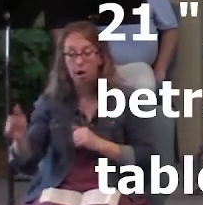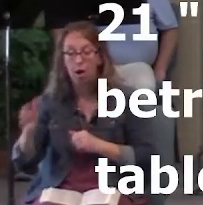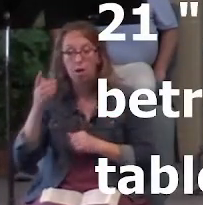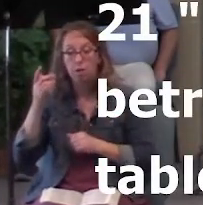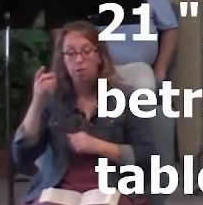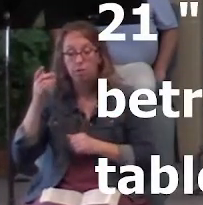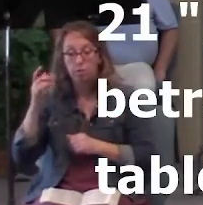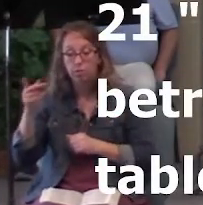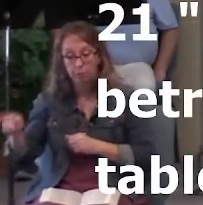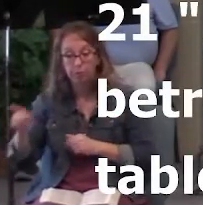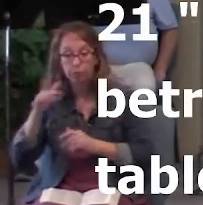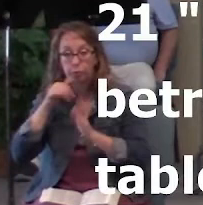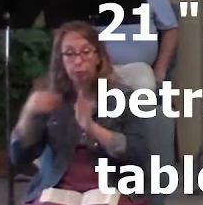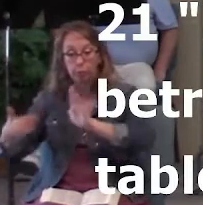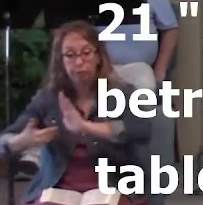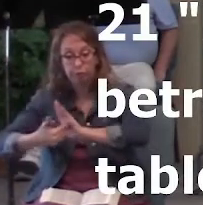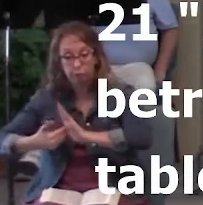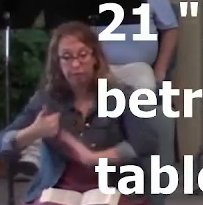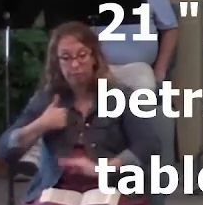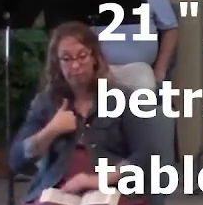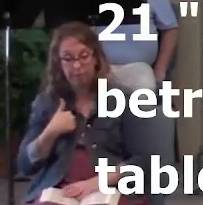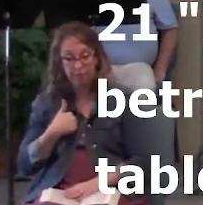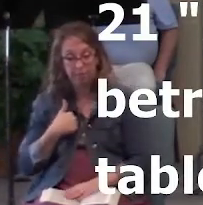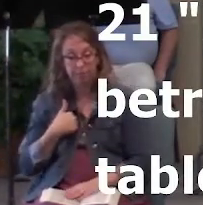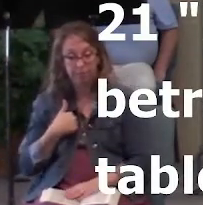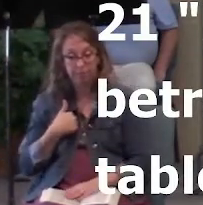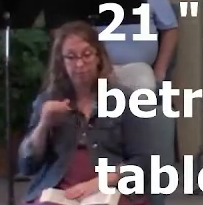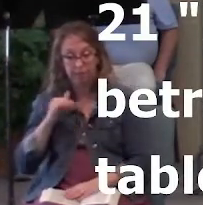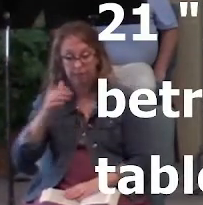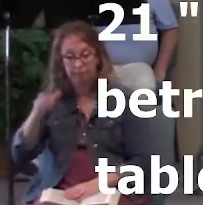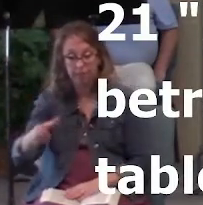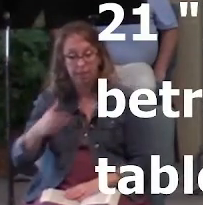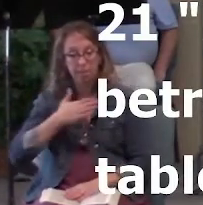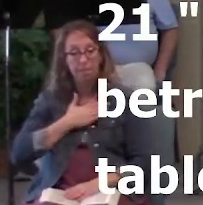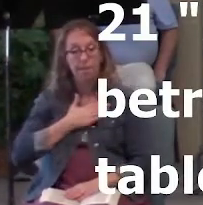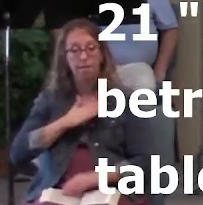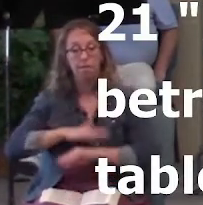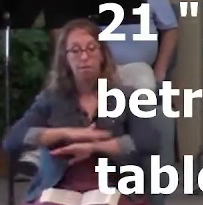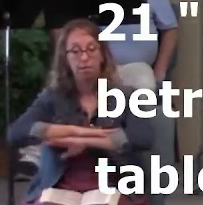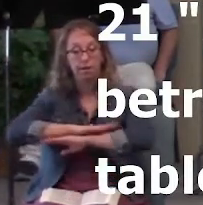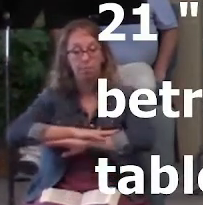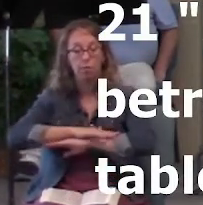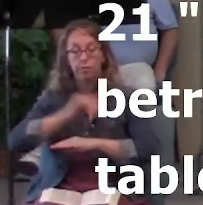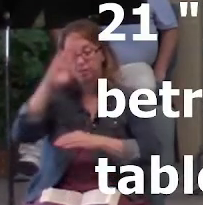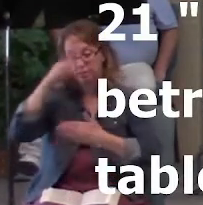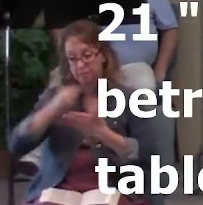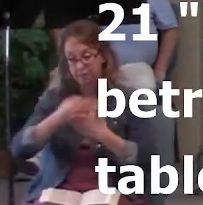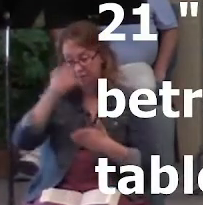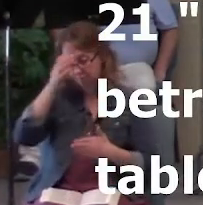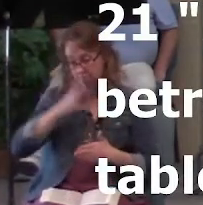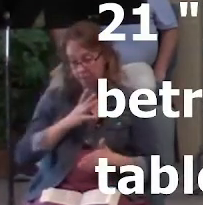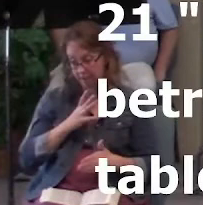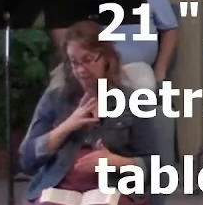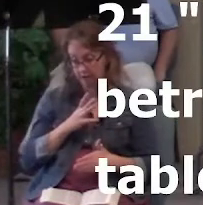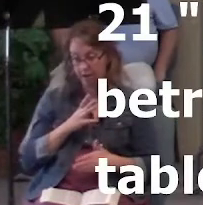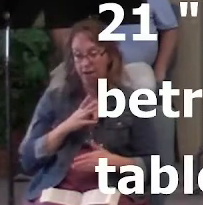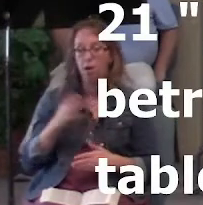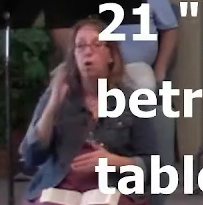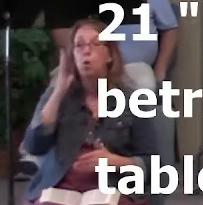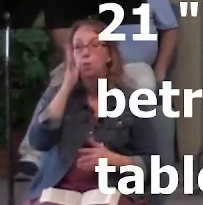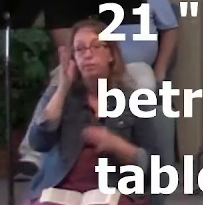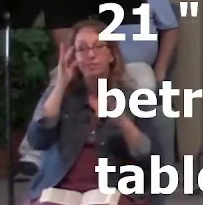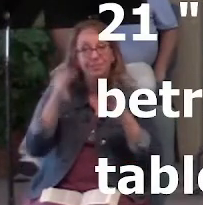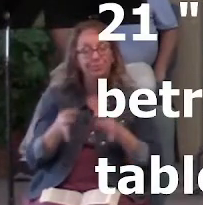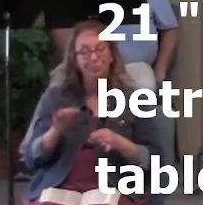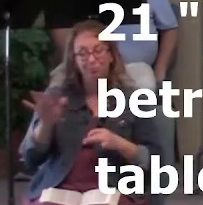who is betraying Me is Mine on the table. For indeed the Son of Man is going as it has been determined, but woe